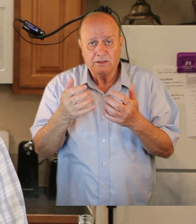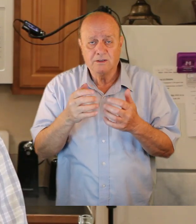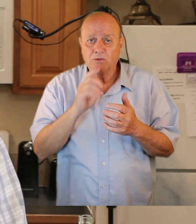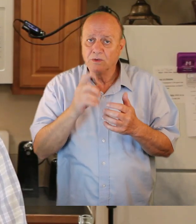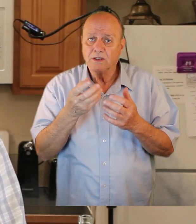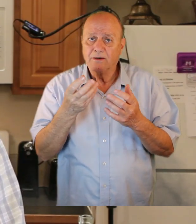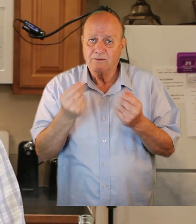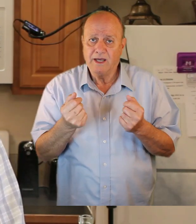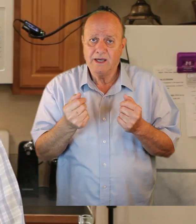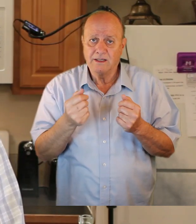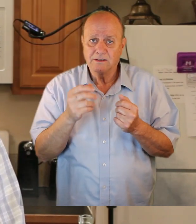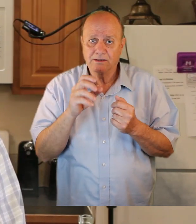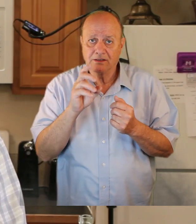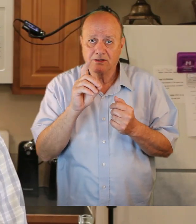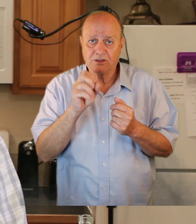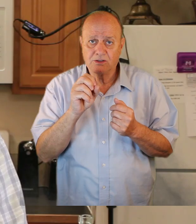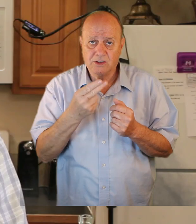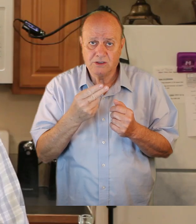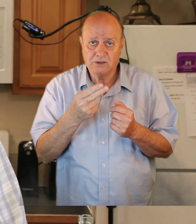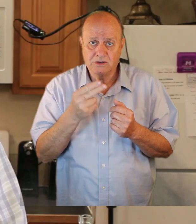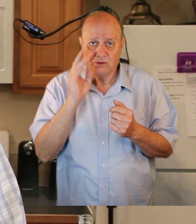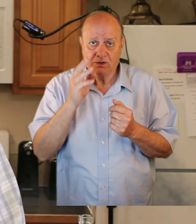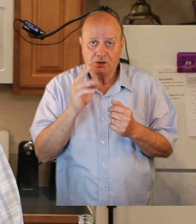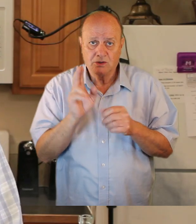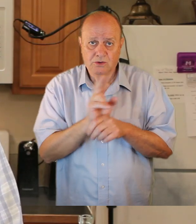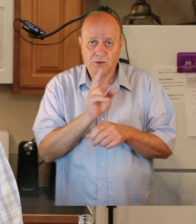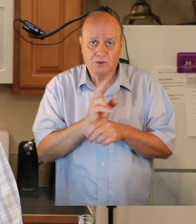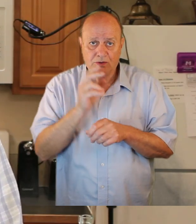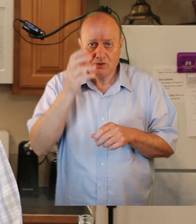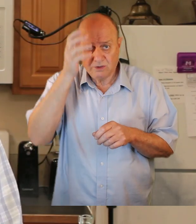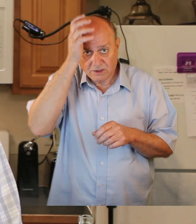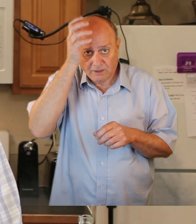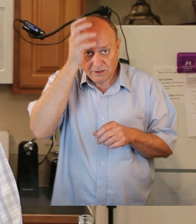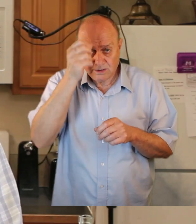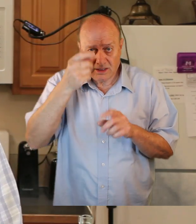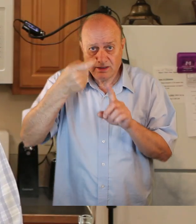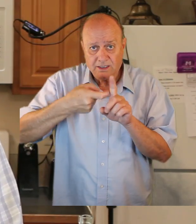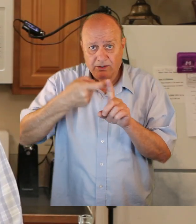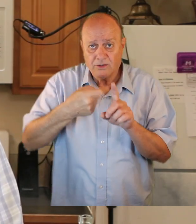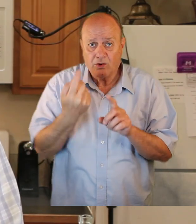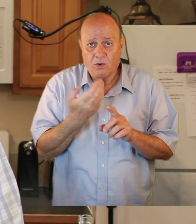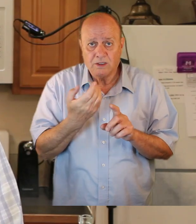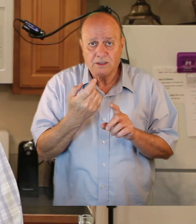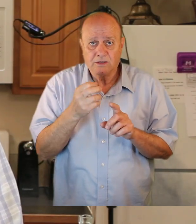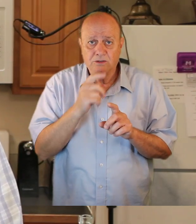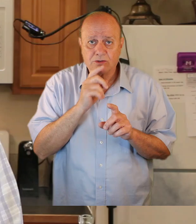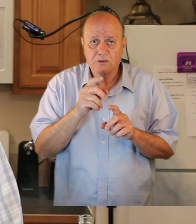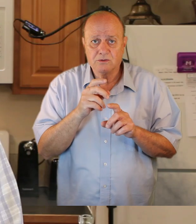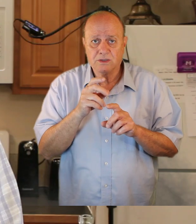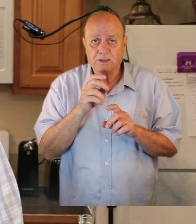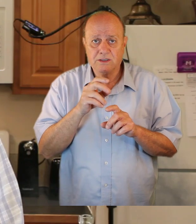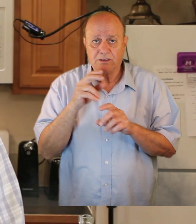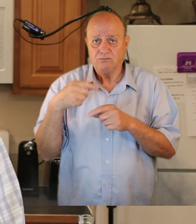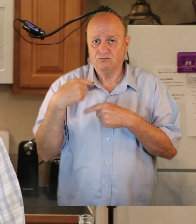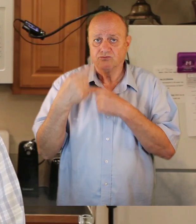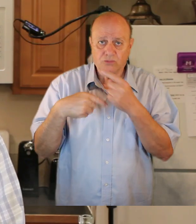This is an extremely fast dish. We'll be using a cabbage and carrot only. This is very traditional in the